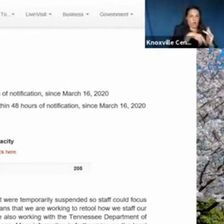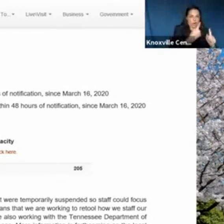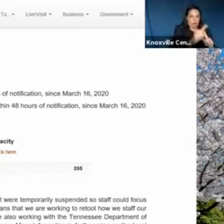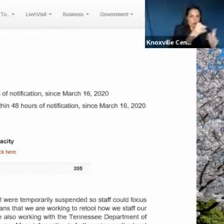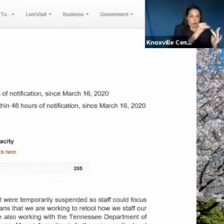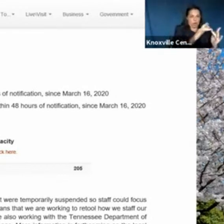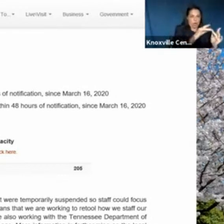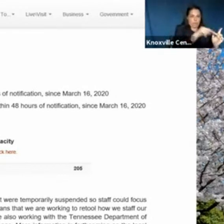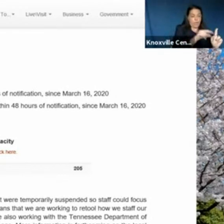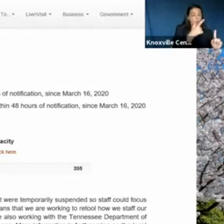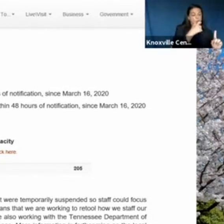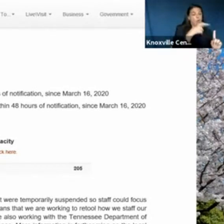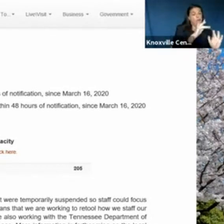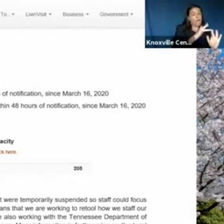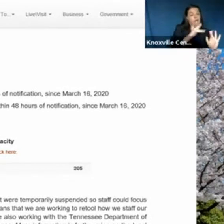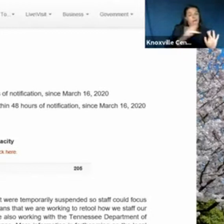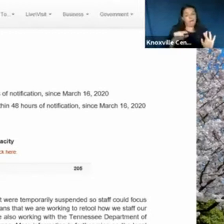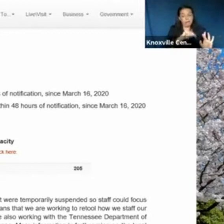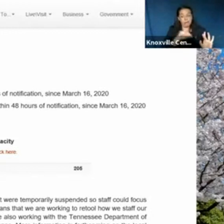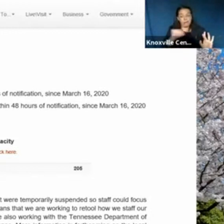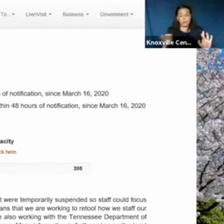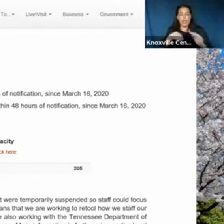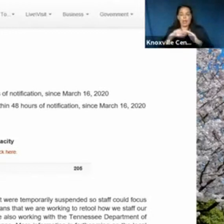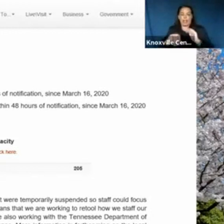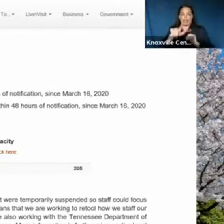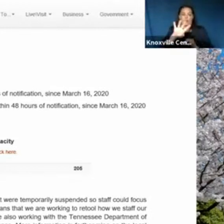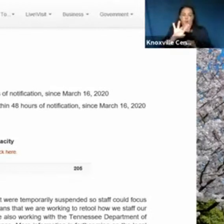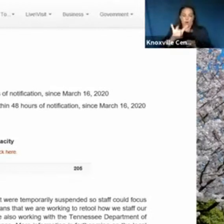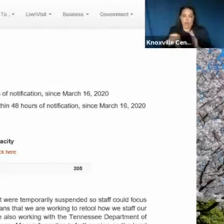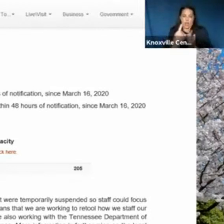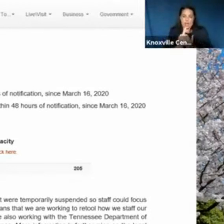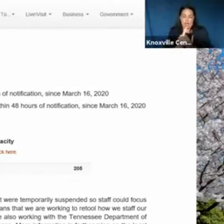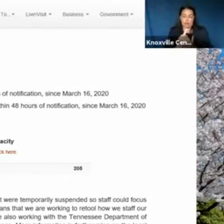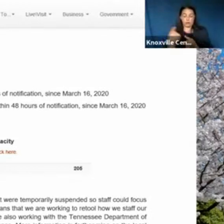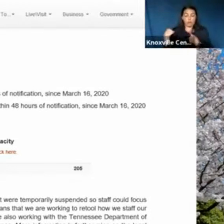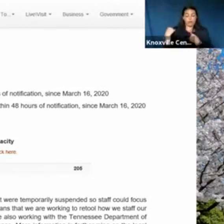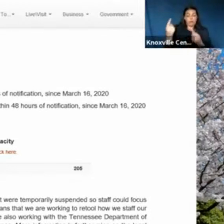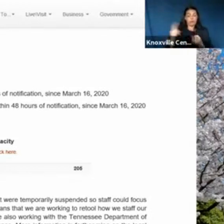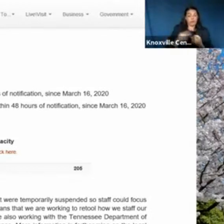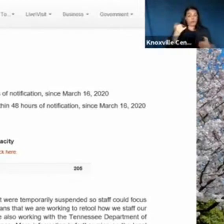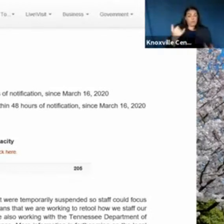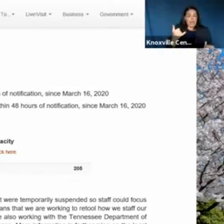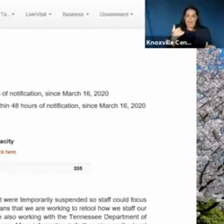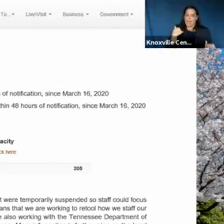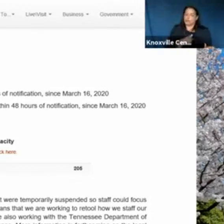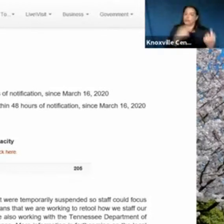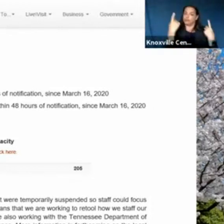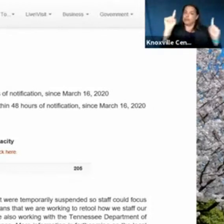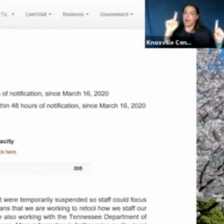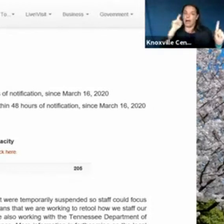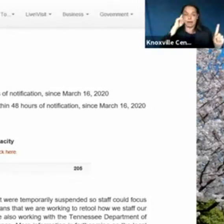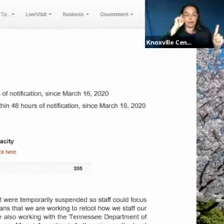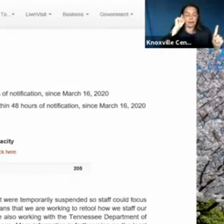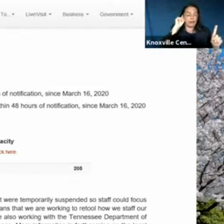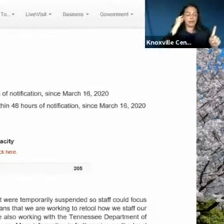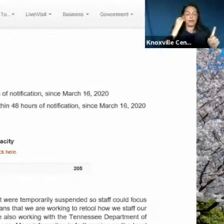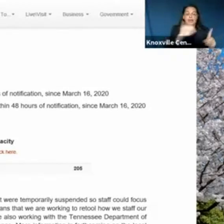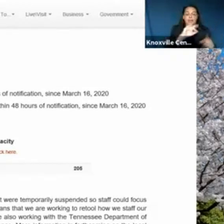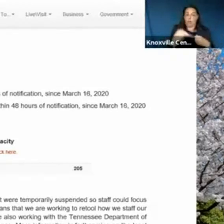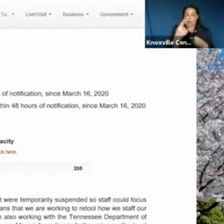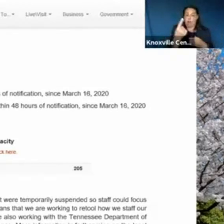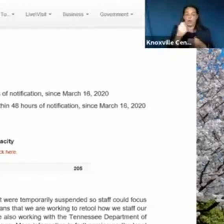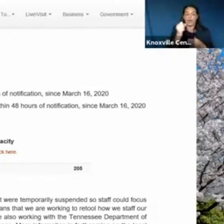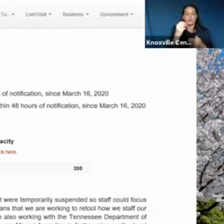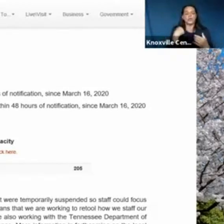To date, throughout this pandemic, we have accomplished that for all of our cases and contacts. Because of that, this benchmark continues to be represented